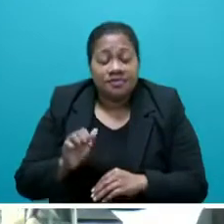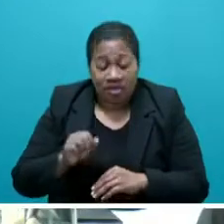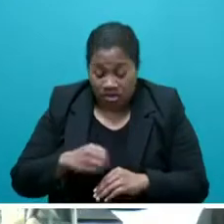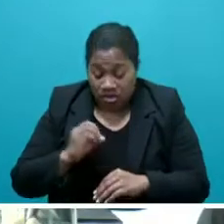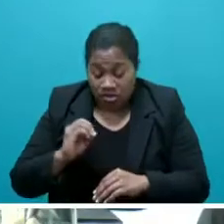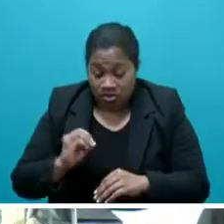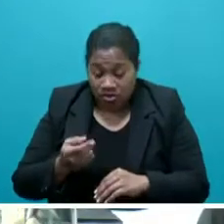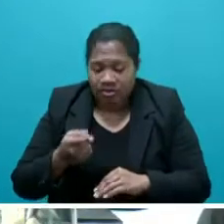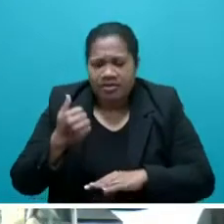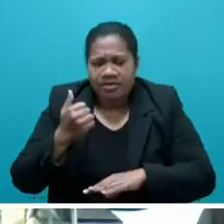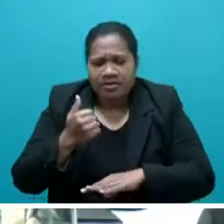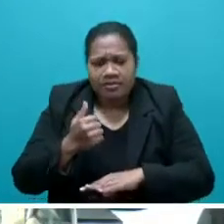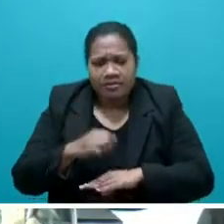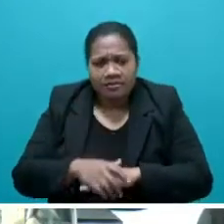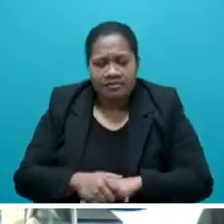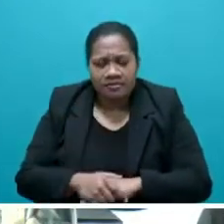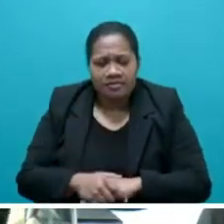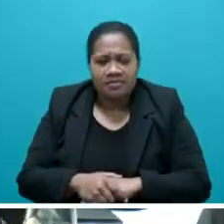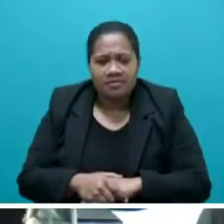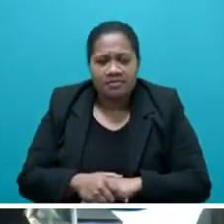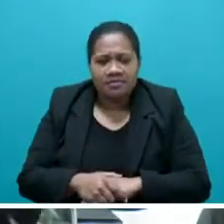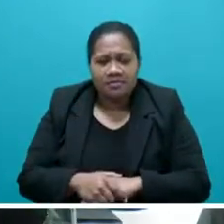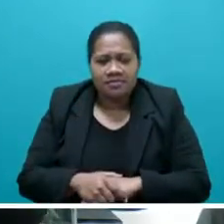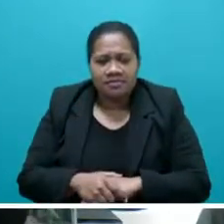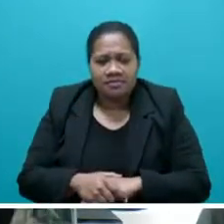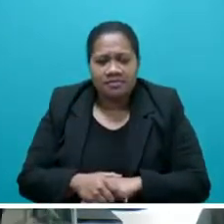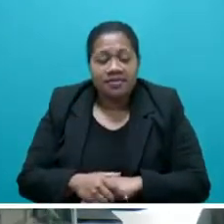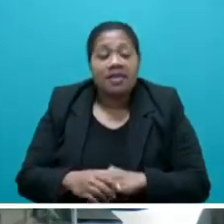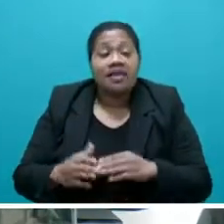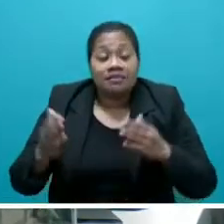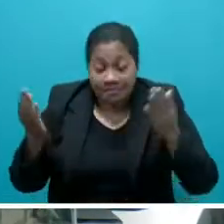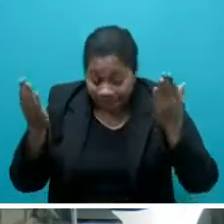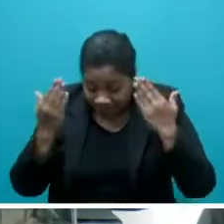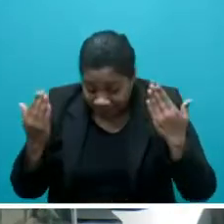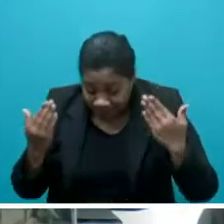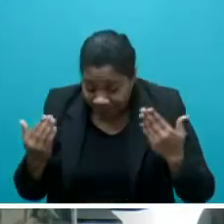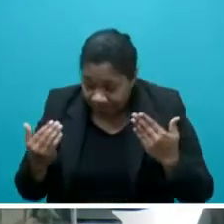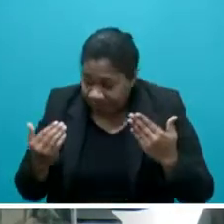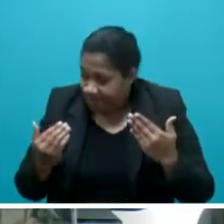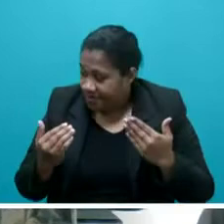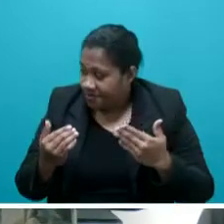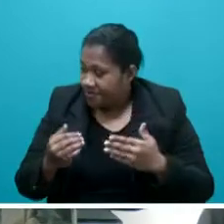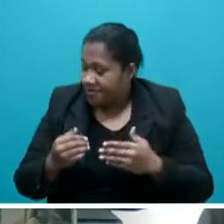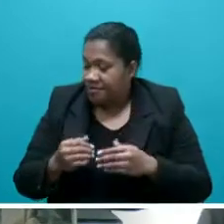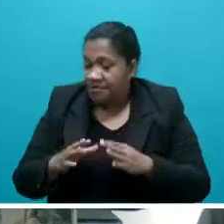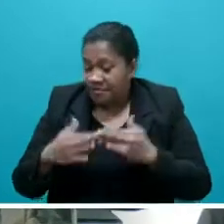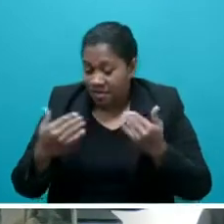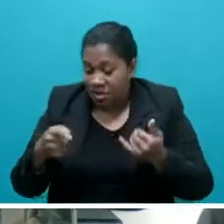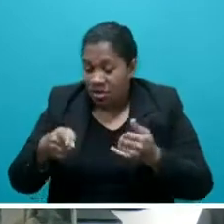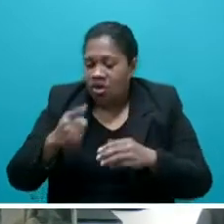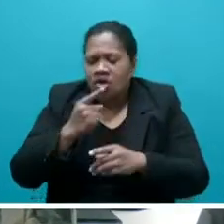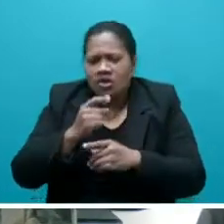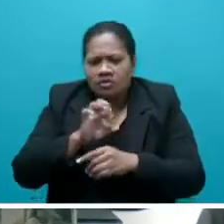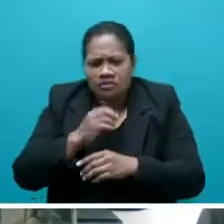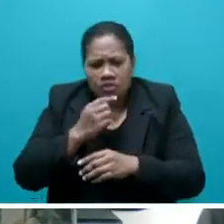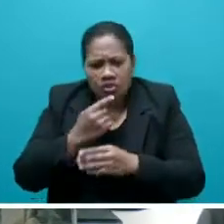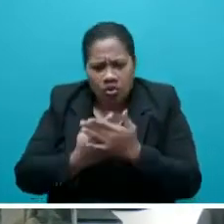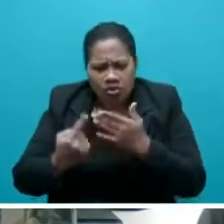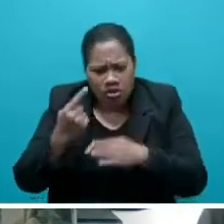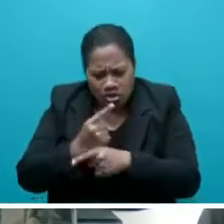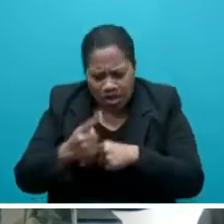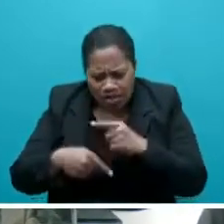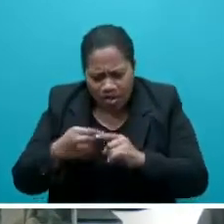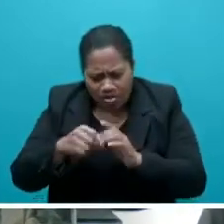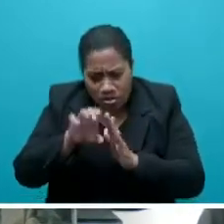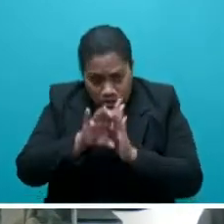government's philosophical outlook, Mr. Speaker, sir. Mr. Speaker, sir, His Excellency the President talked not only about our Constitution, but about the